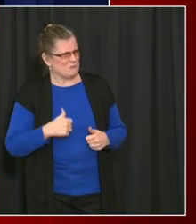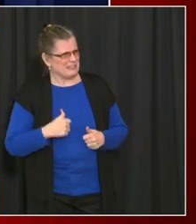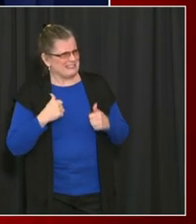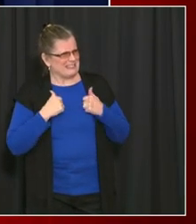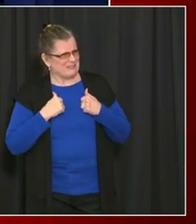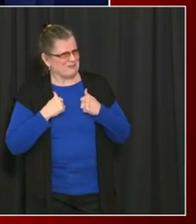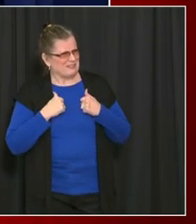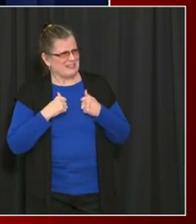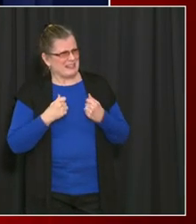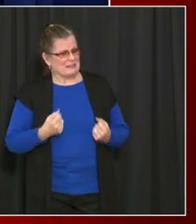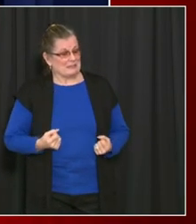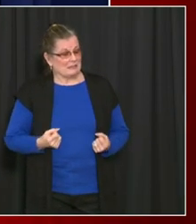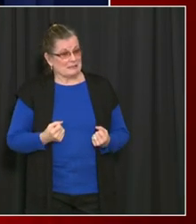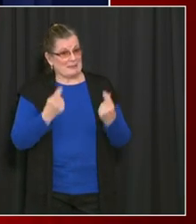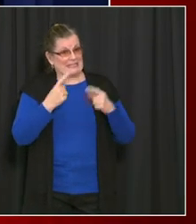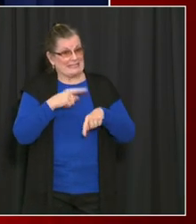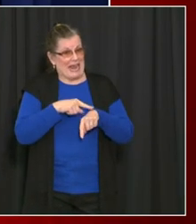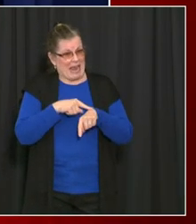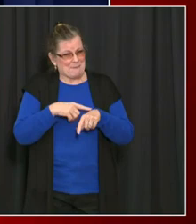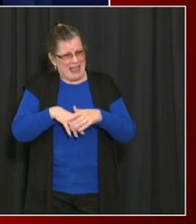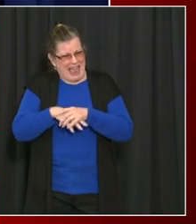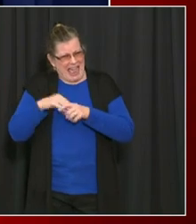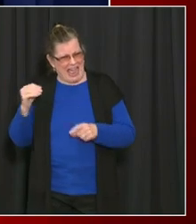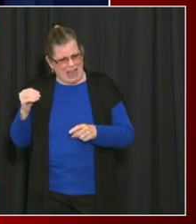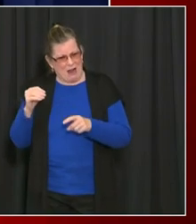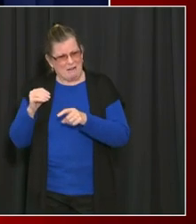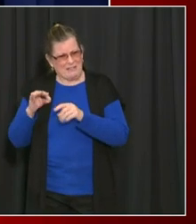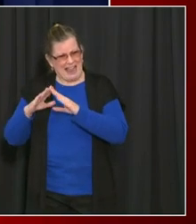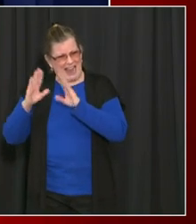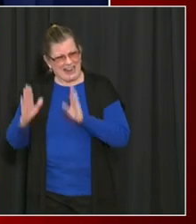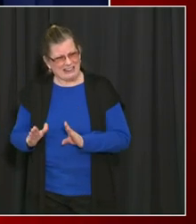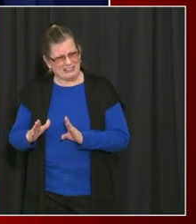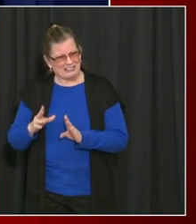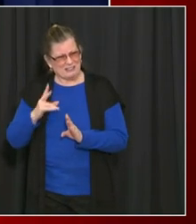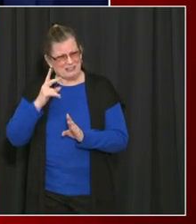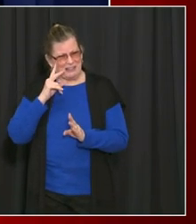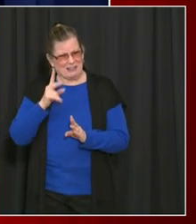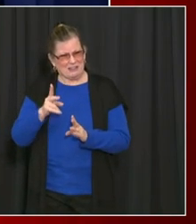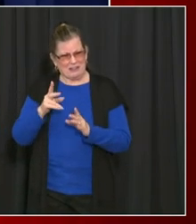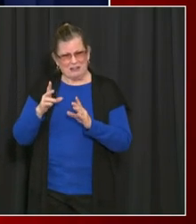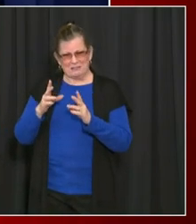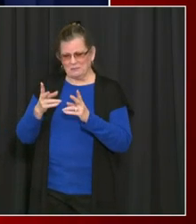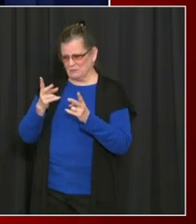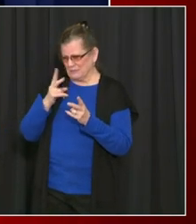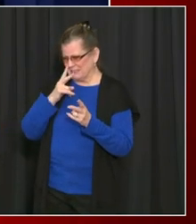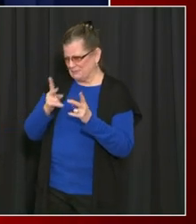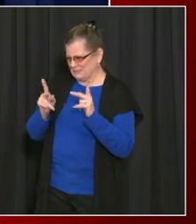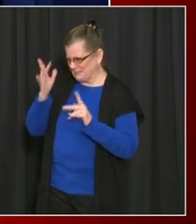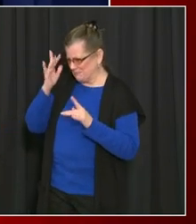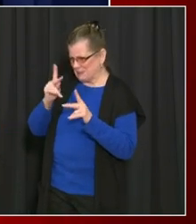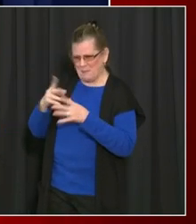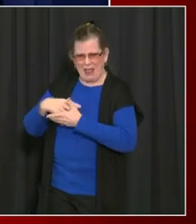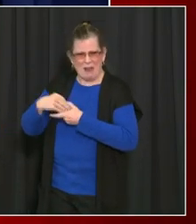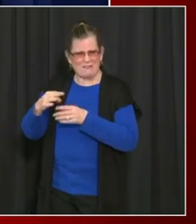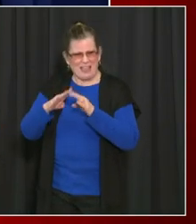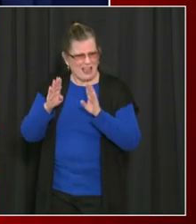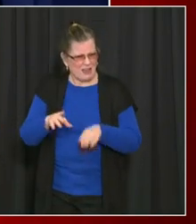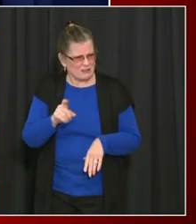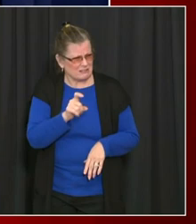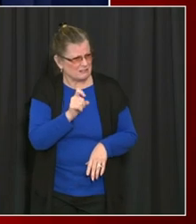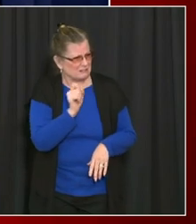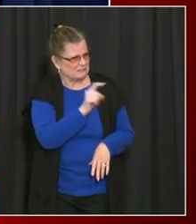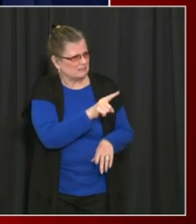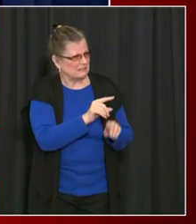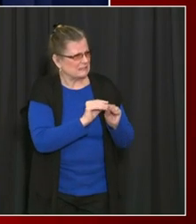can you explain what the approach is for seeing people outside of your household here? Is that allowed now? Sure. Dr.